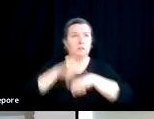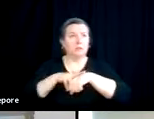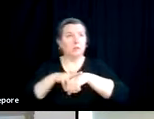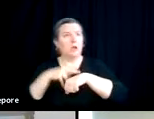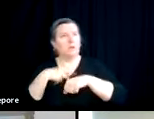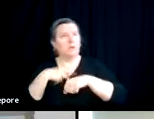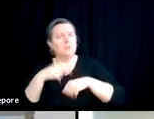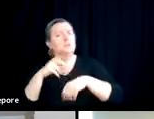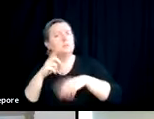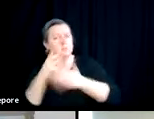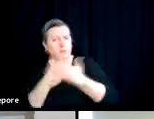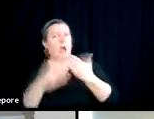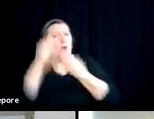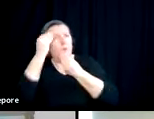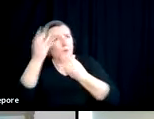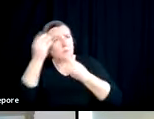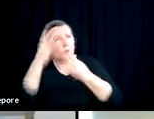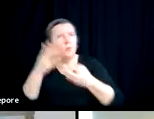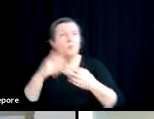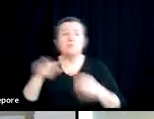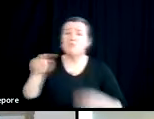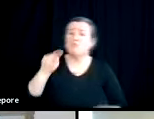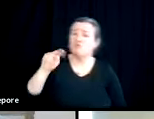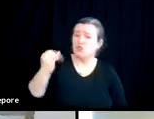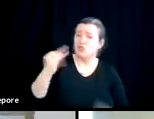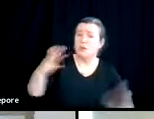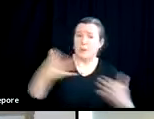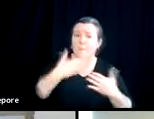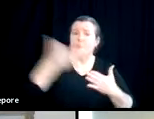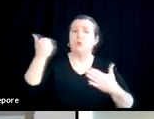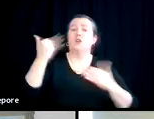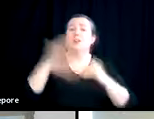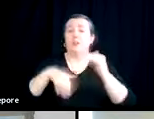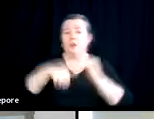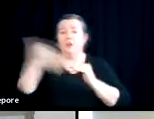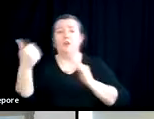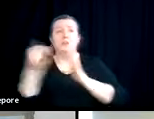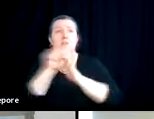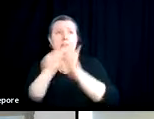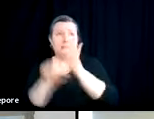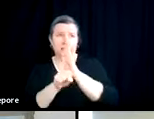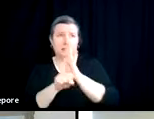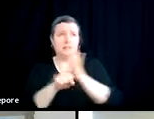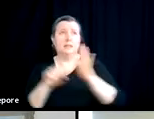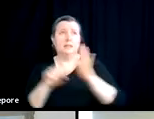is doing a little bit better. Children can develop more severe illness in comparison to adults.